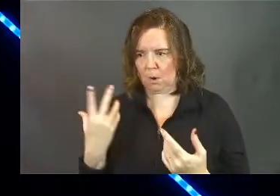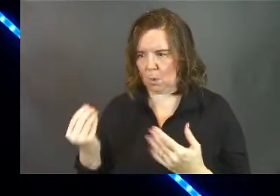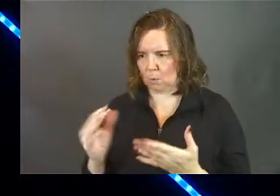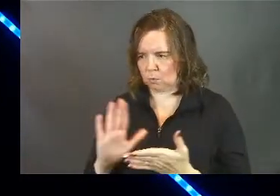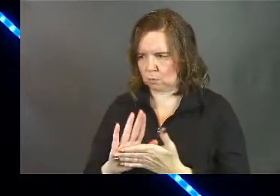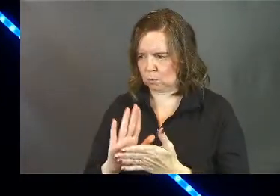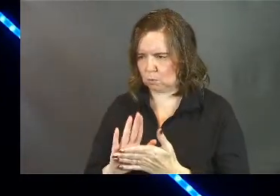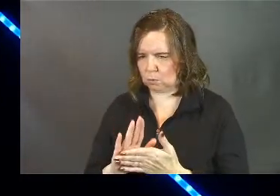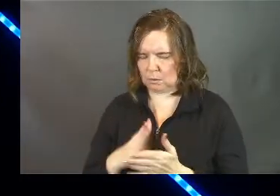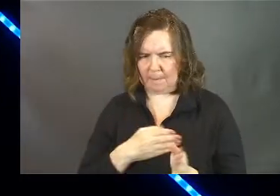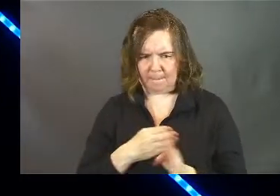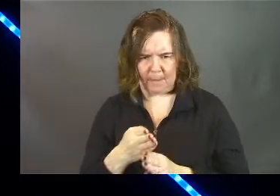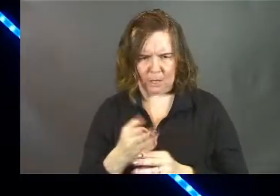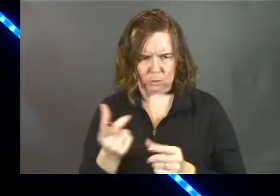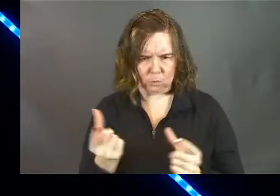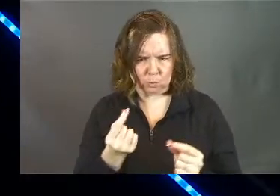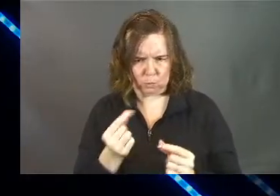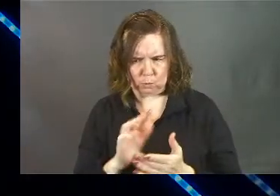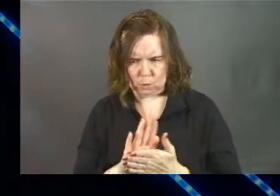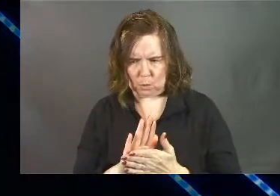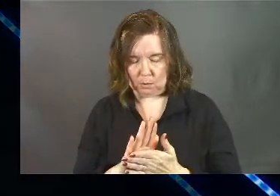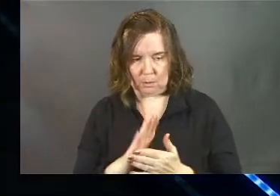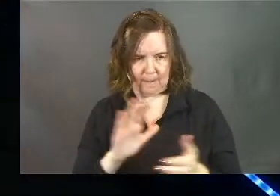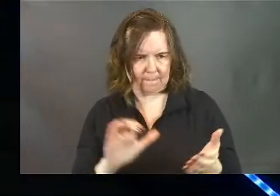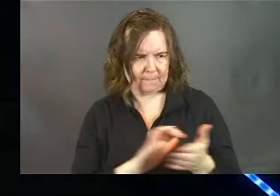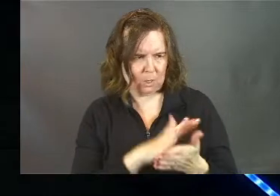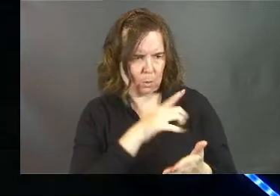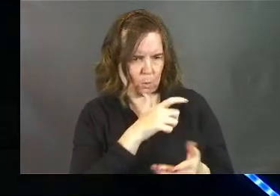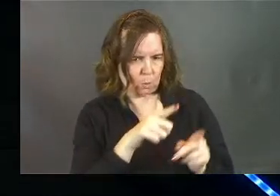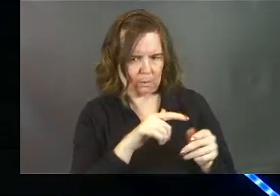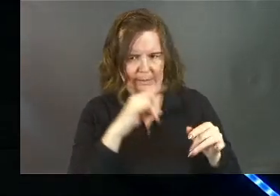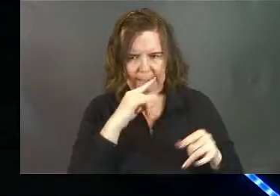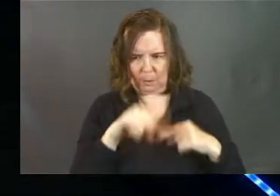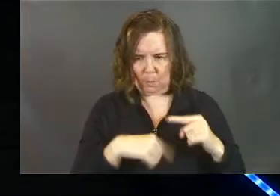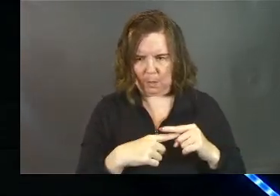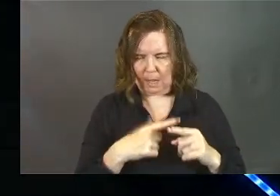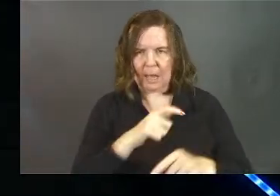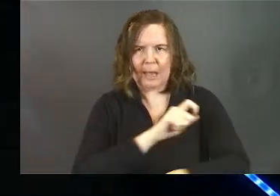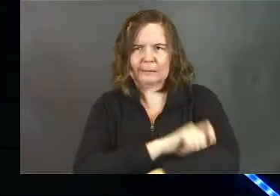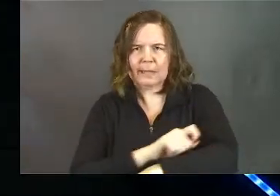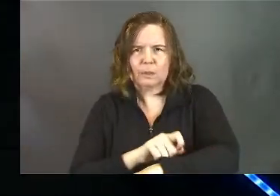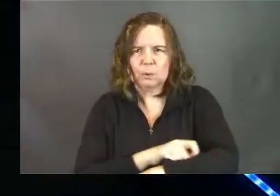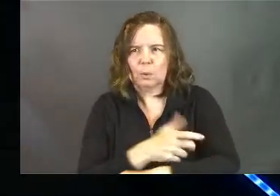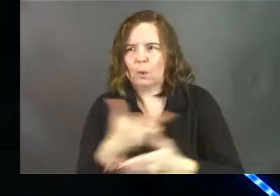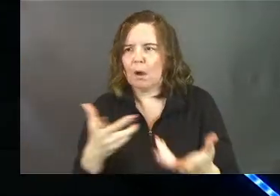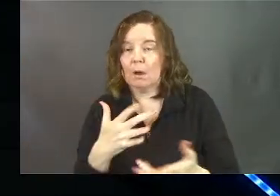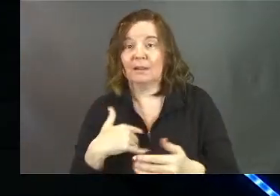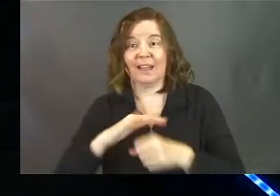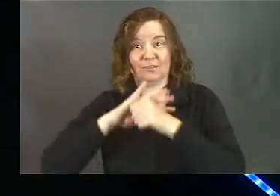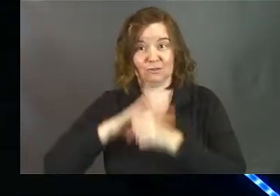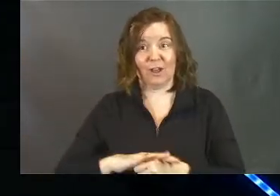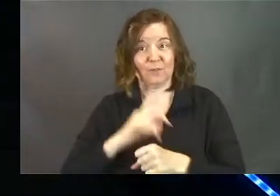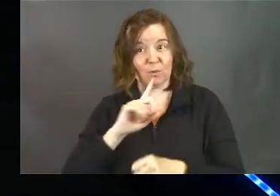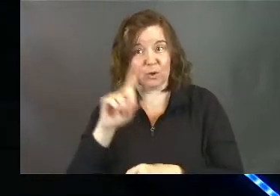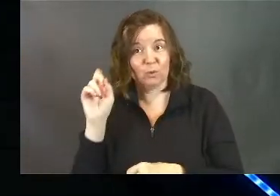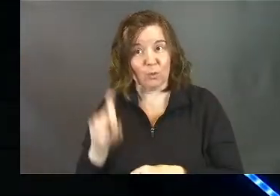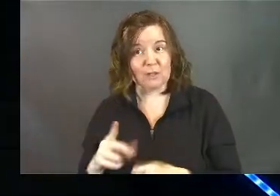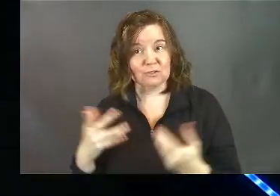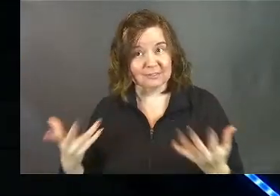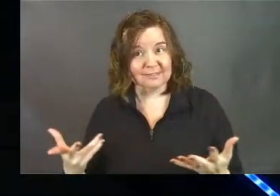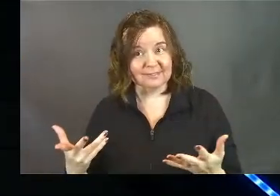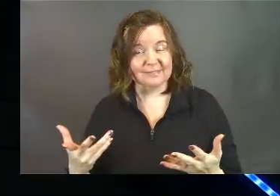school? What should my major be in school? Who should I marry? When should we have kids? What kind of tattoos should I get? You know what I mean? Like, stressful, real